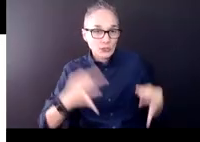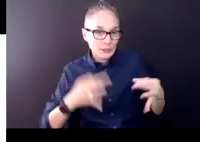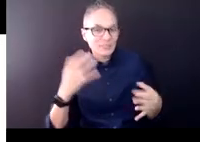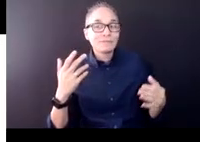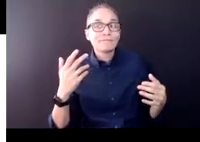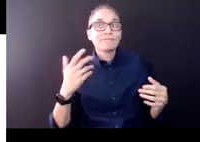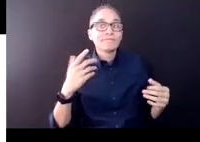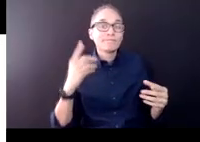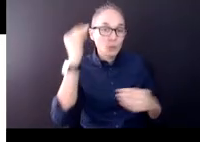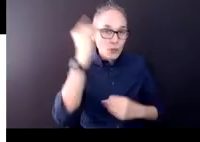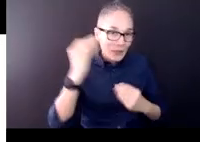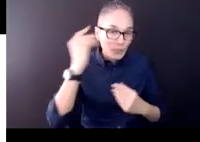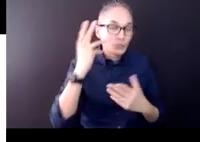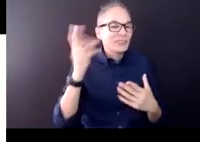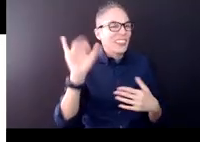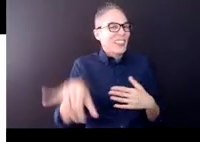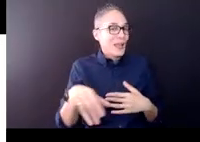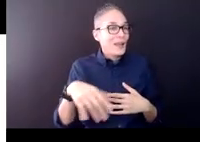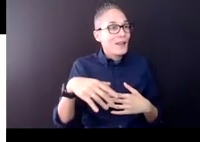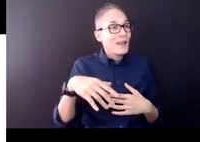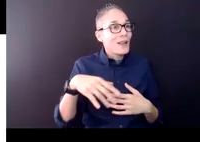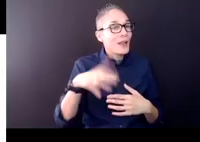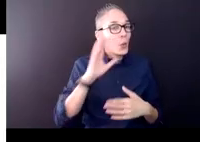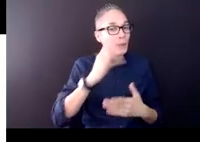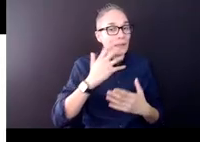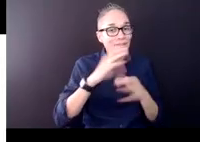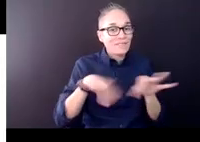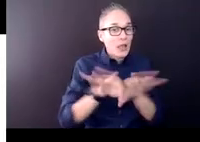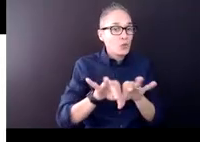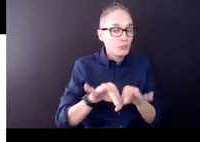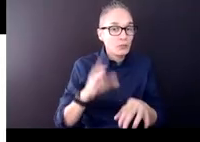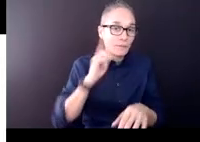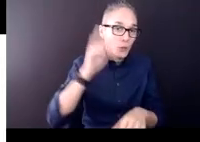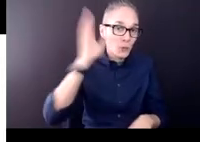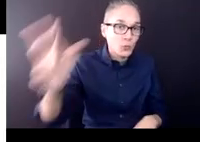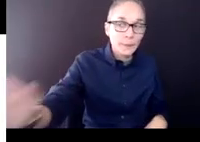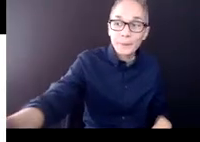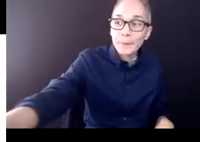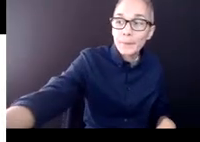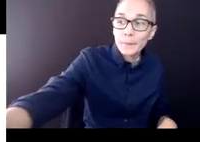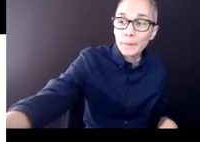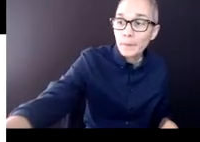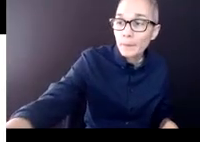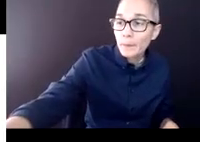and reflection. That's what will actually be valuable, I think, in the future. Um,